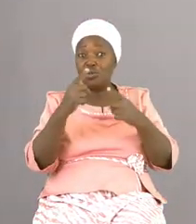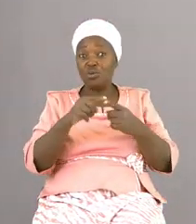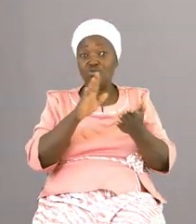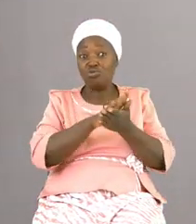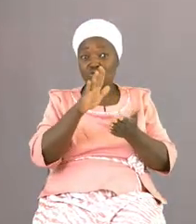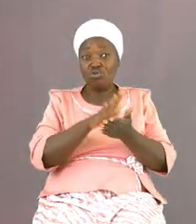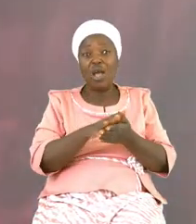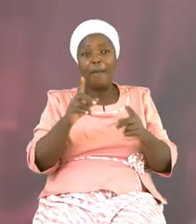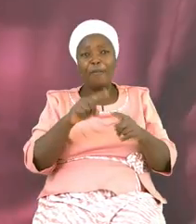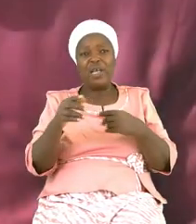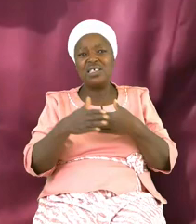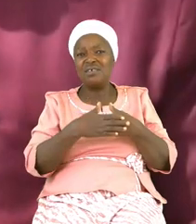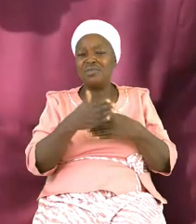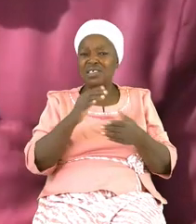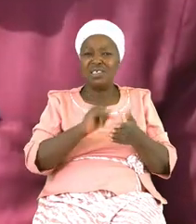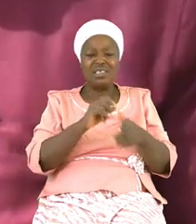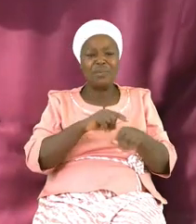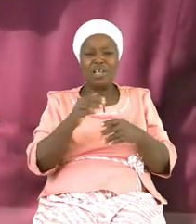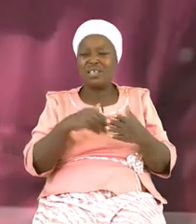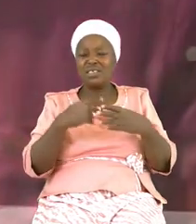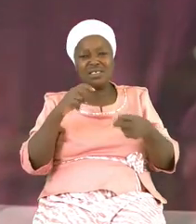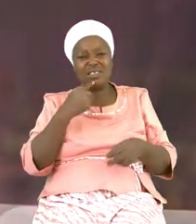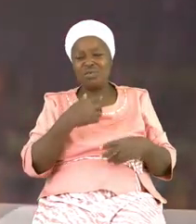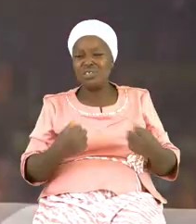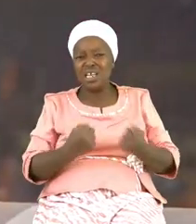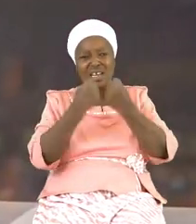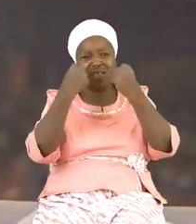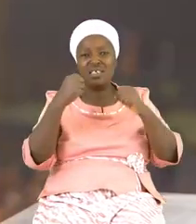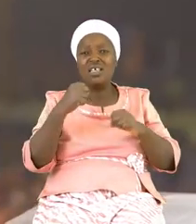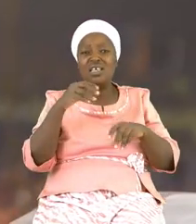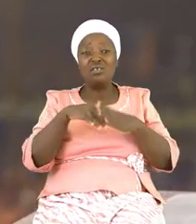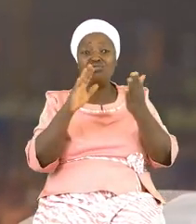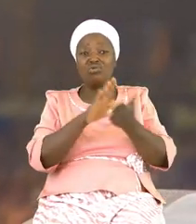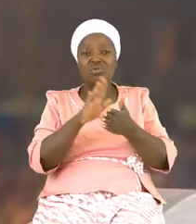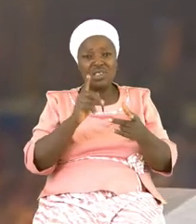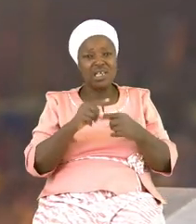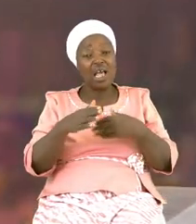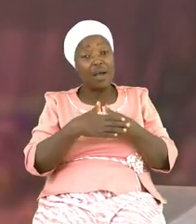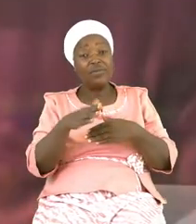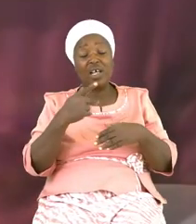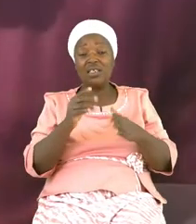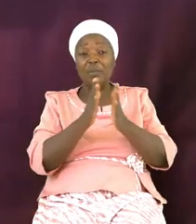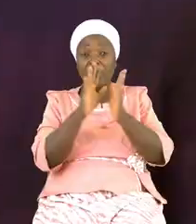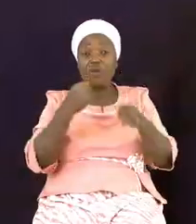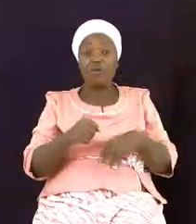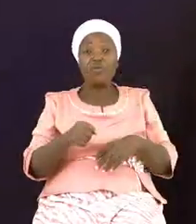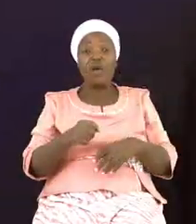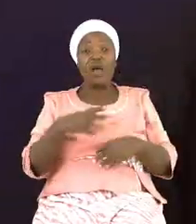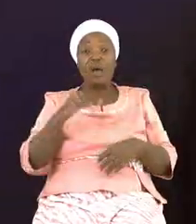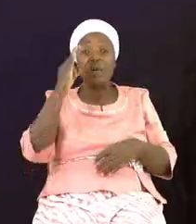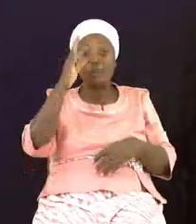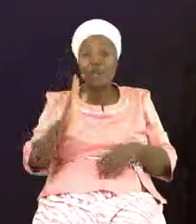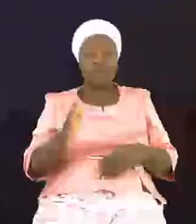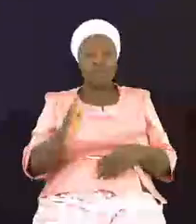mild. After the prayer of Pastor Dr. W.F. Kumi, the sister started to discover that her brother has